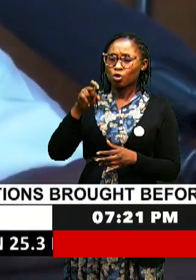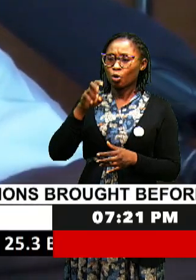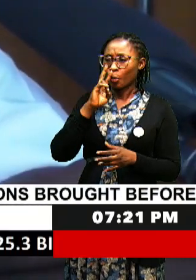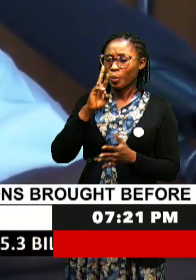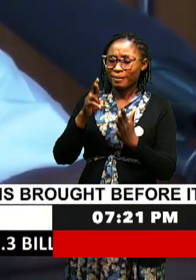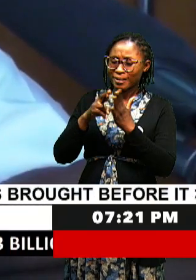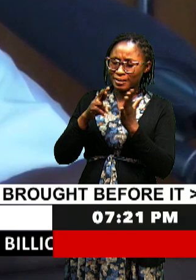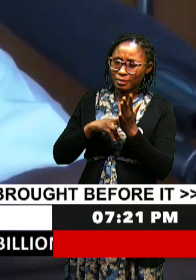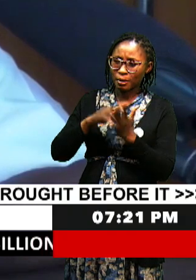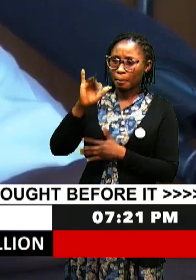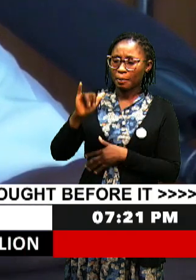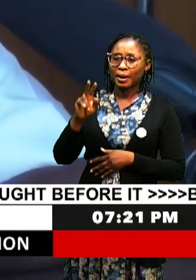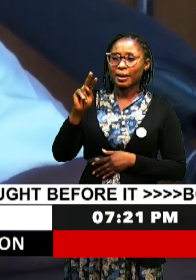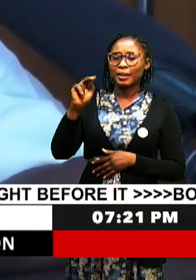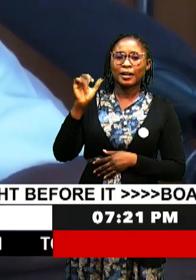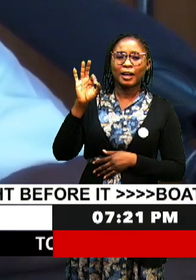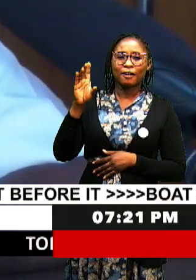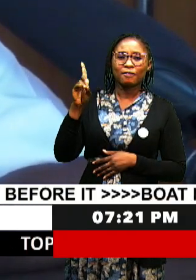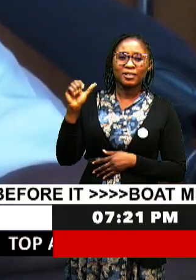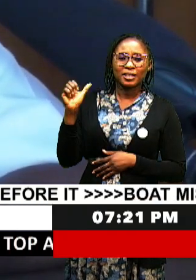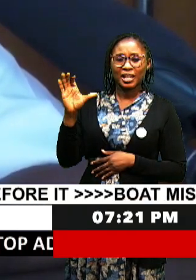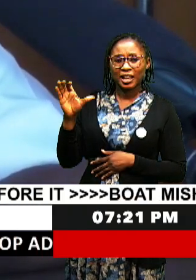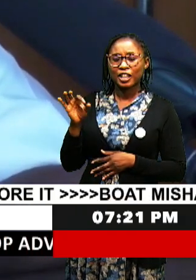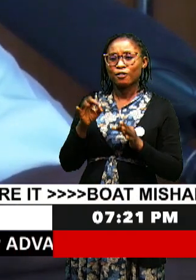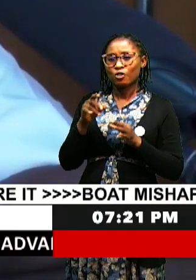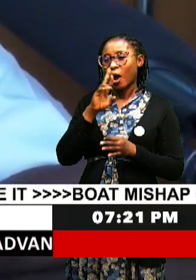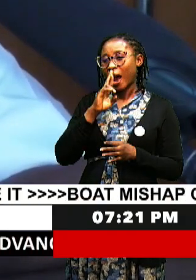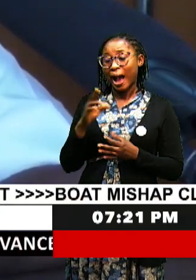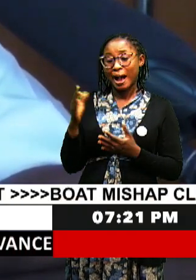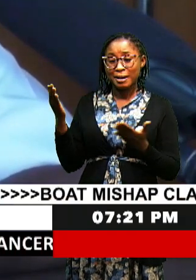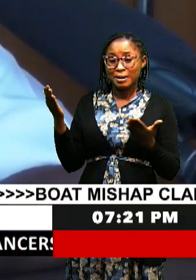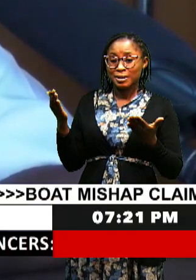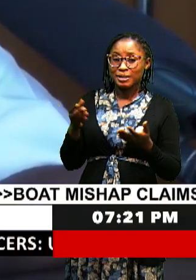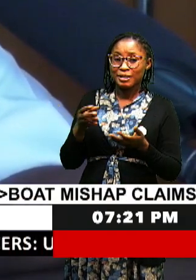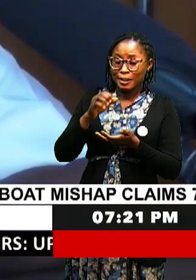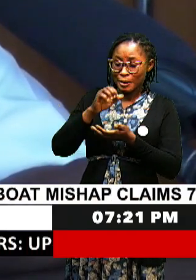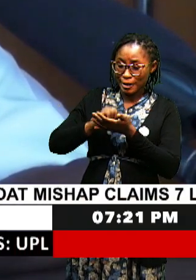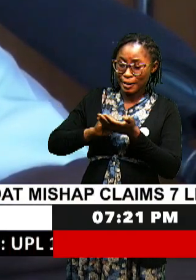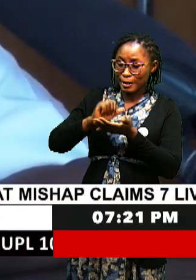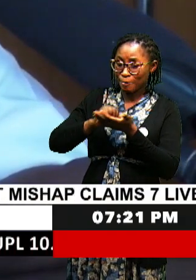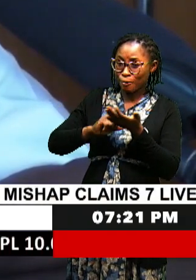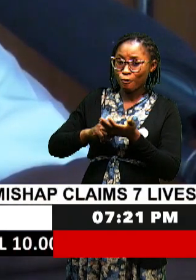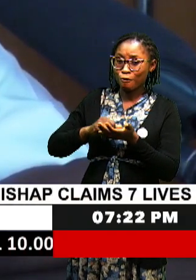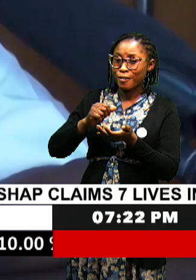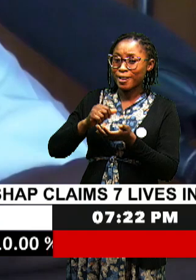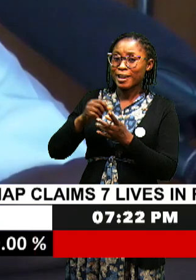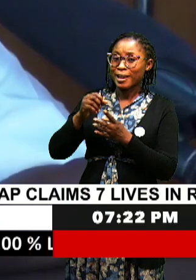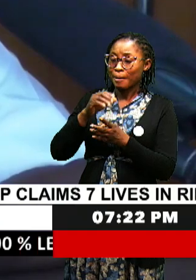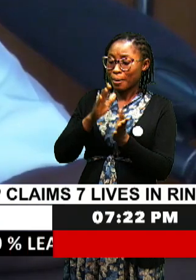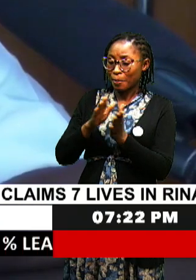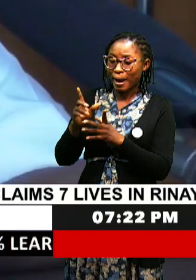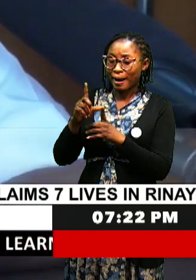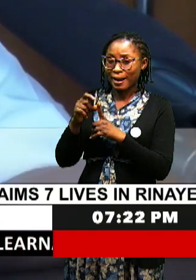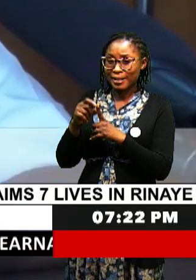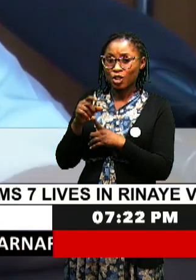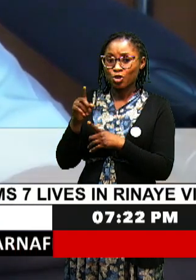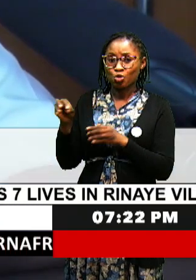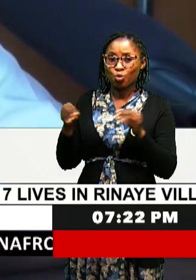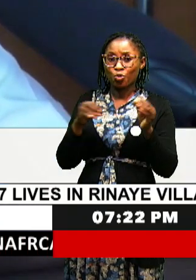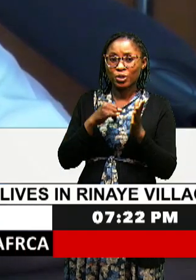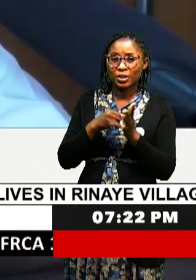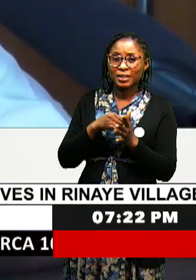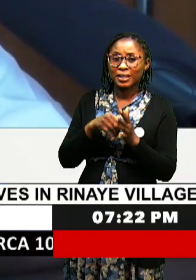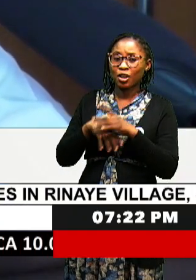NAFDAC. So if you are milling, for a rice miller, you are milling rice for people, you put it in an unbranded